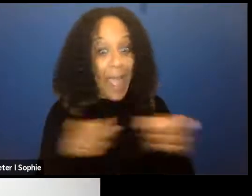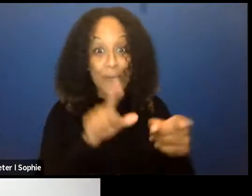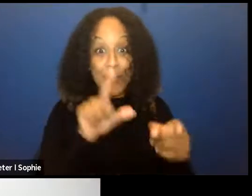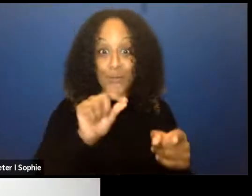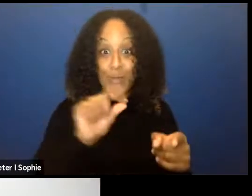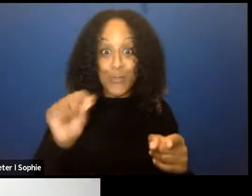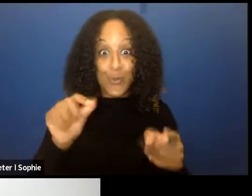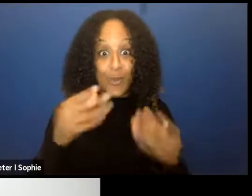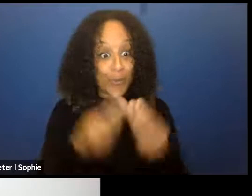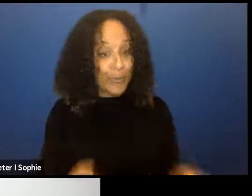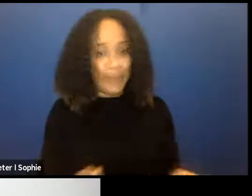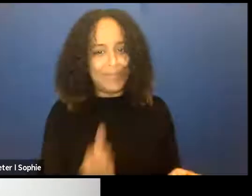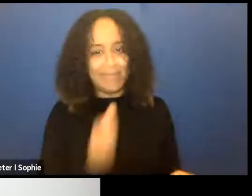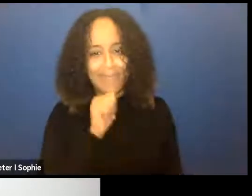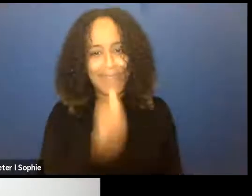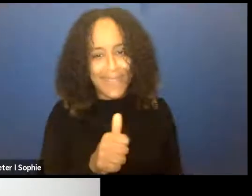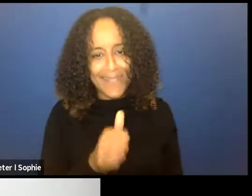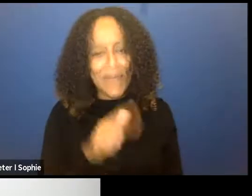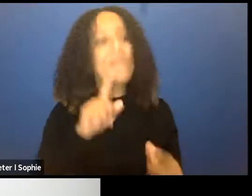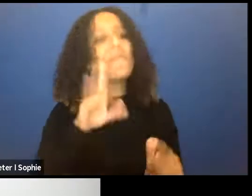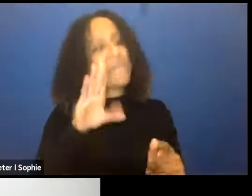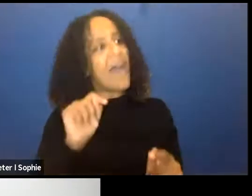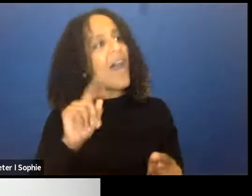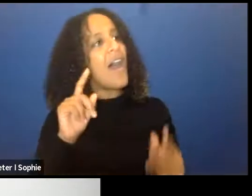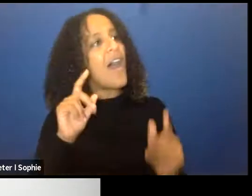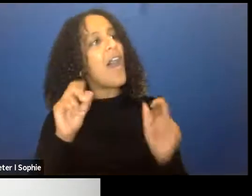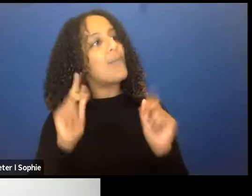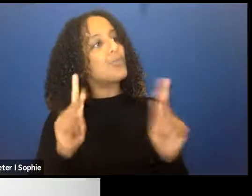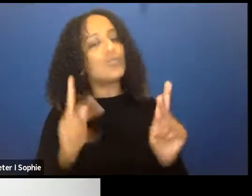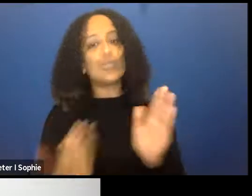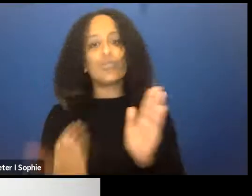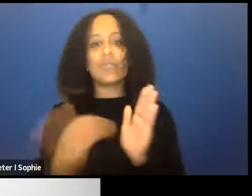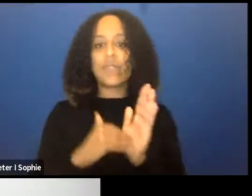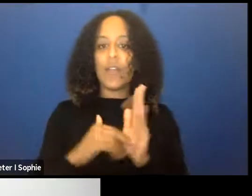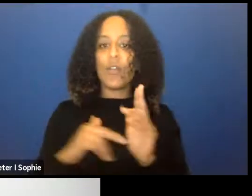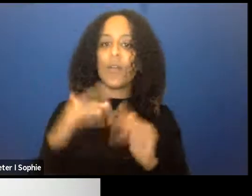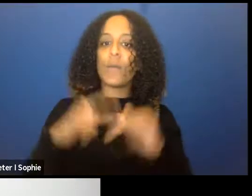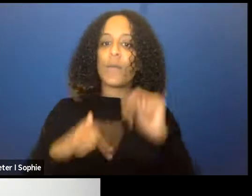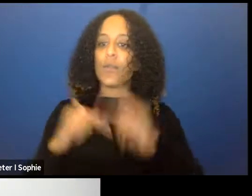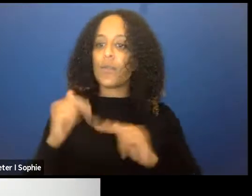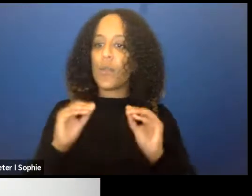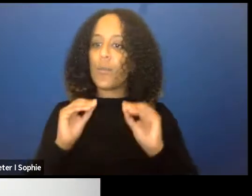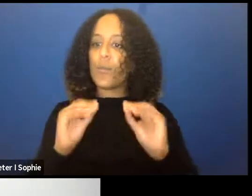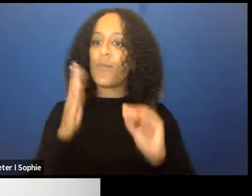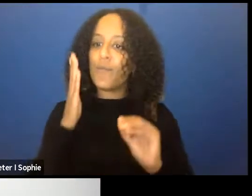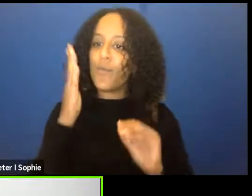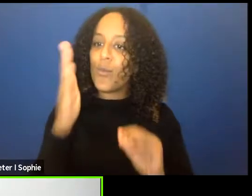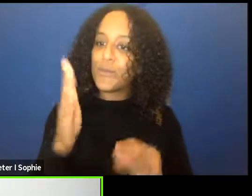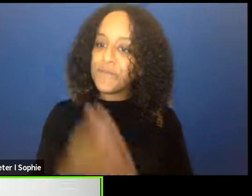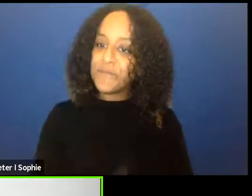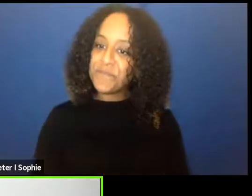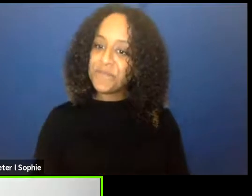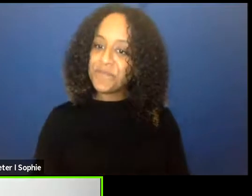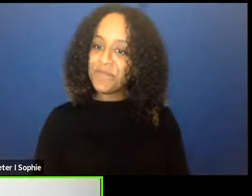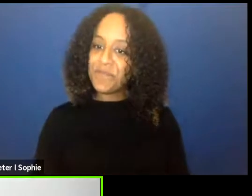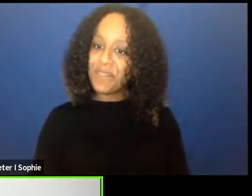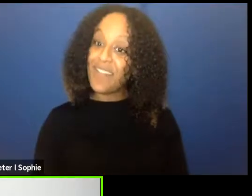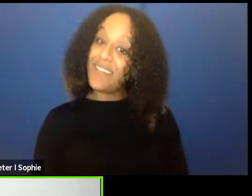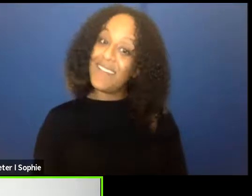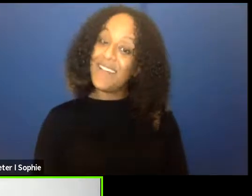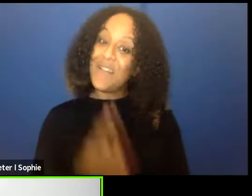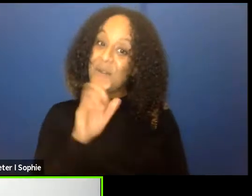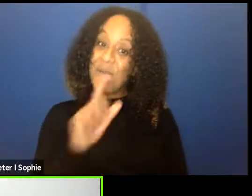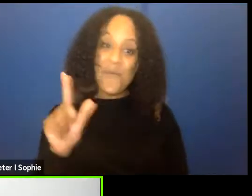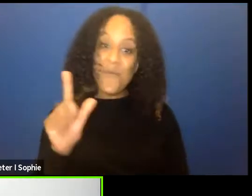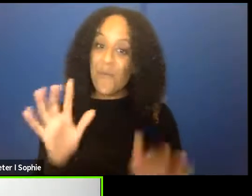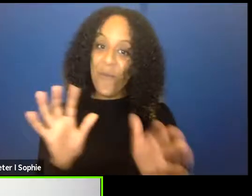away. But I think it's an opportunity to reset, rebuild, and move forward. Well, yeah, well said,